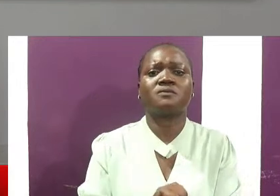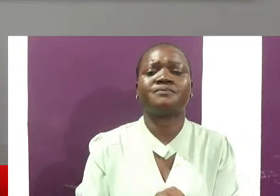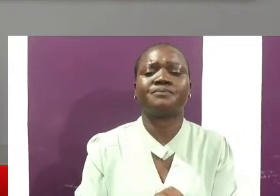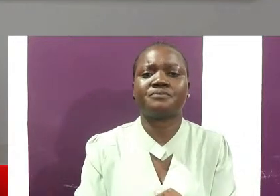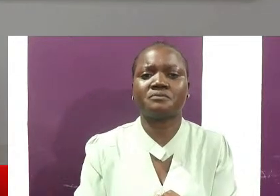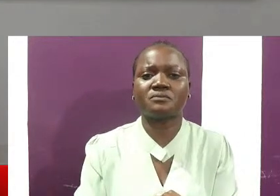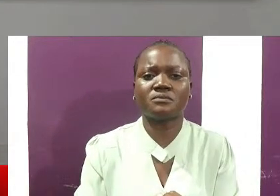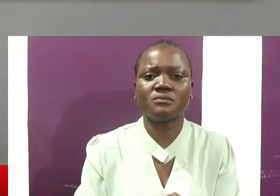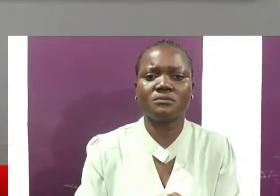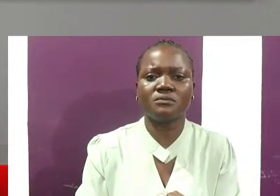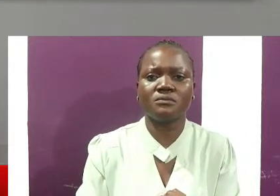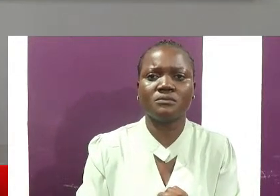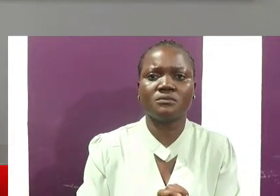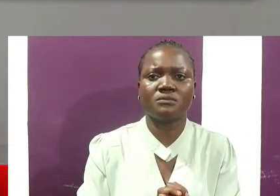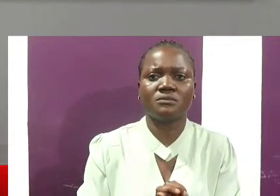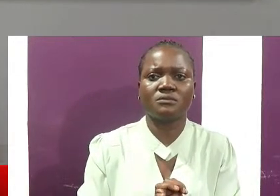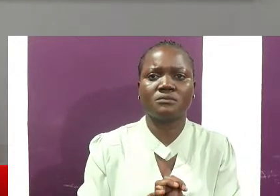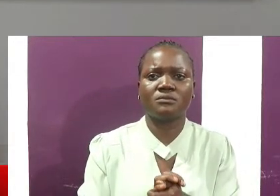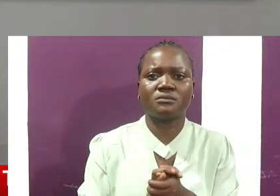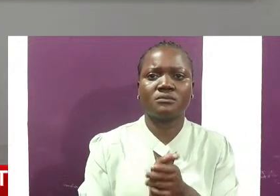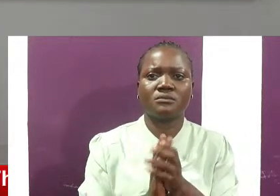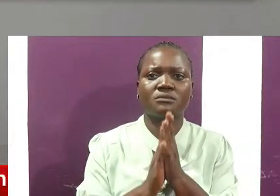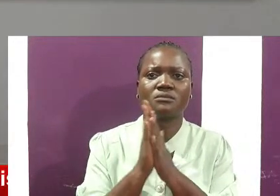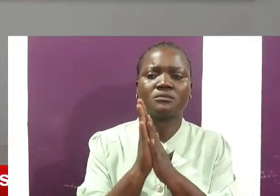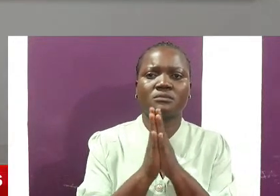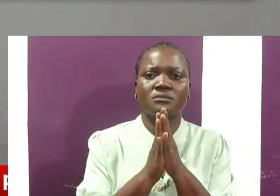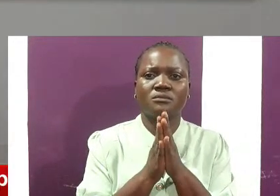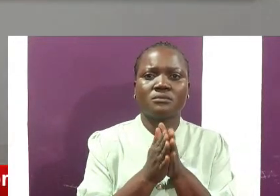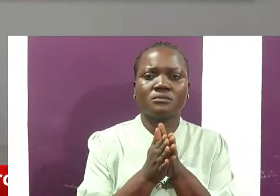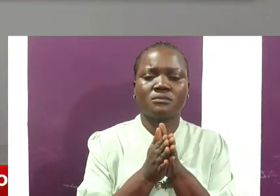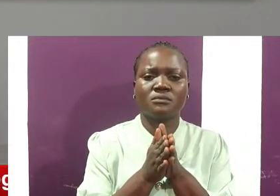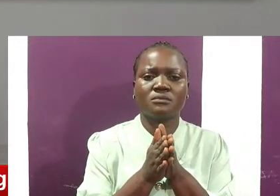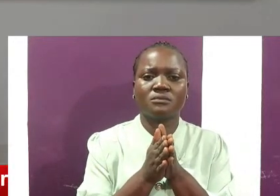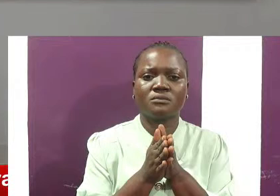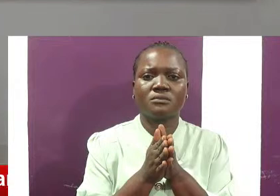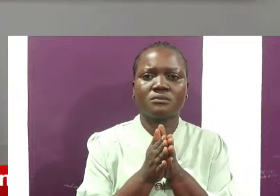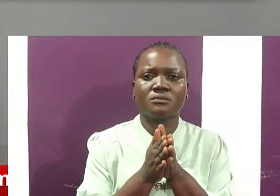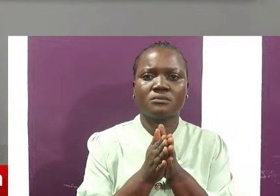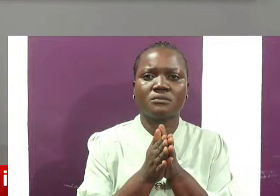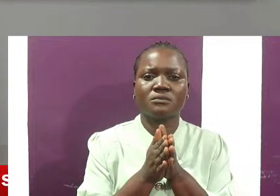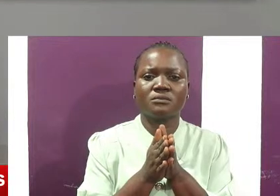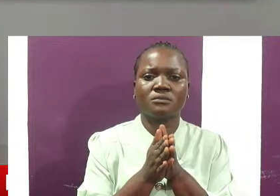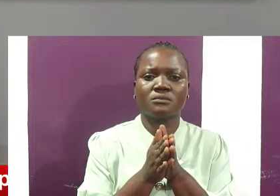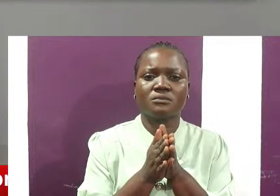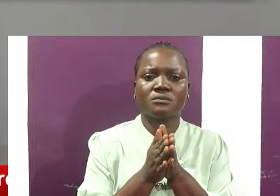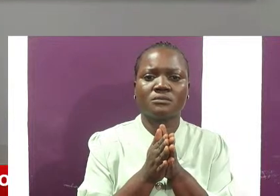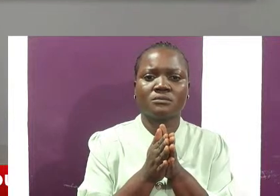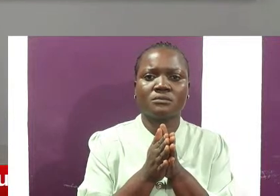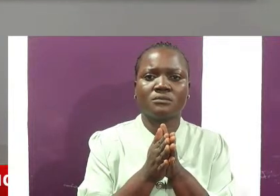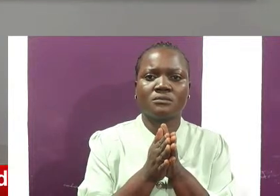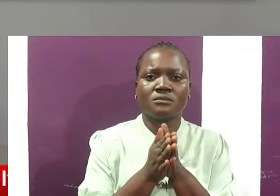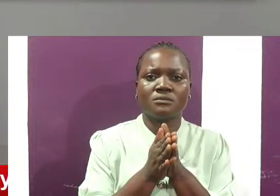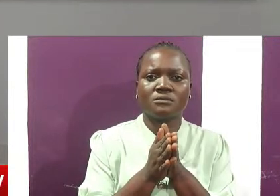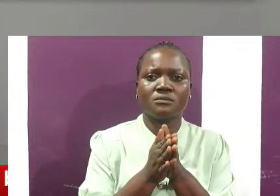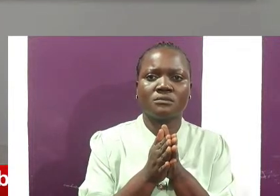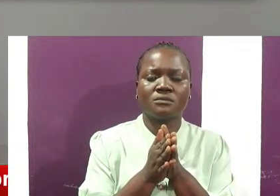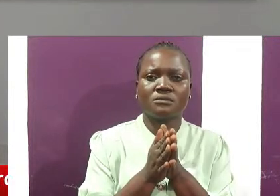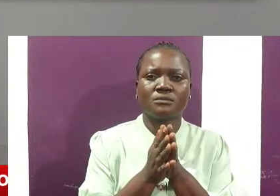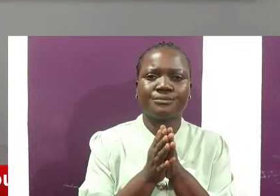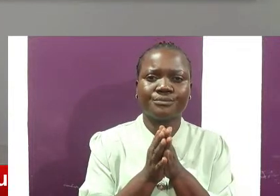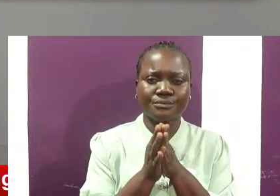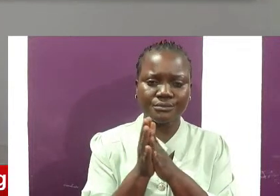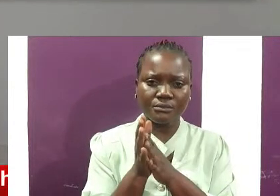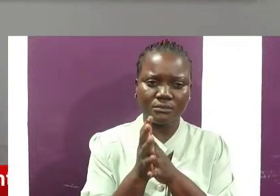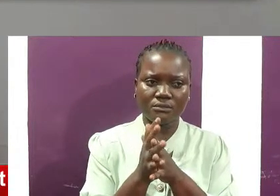It stands alone and sets apart from every other religion that ever has, ever will, or ever could exist.